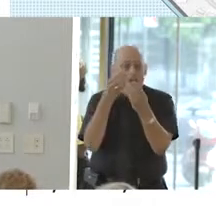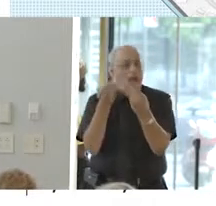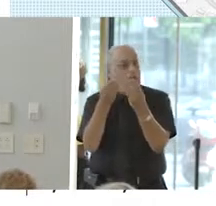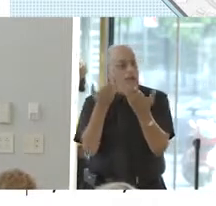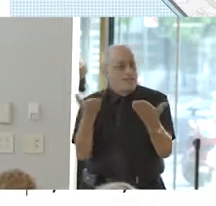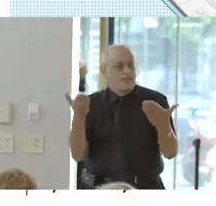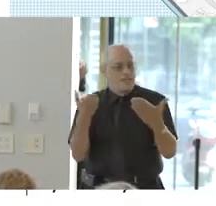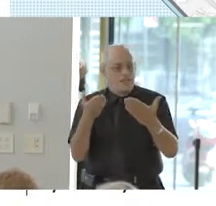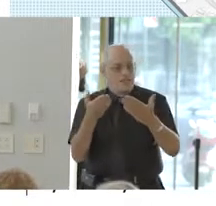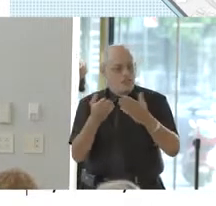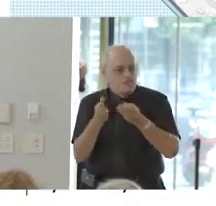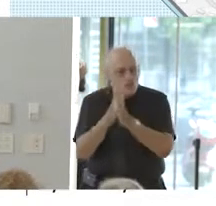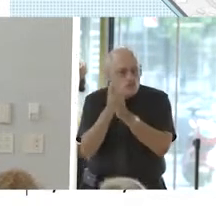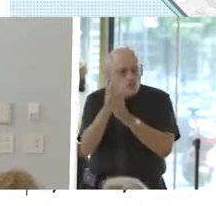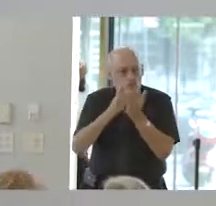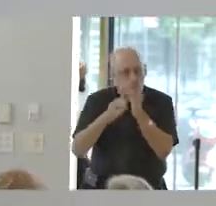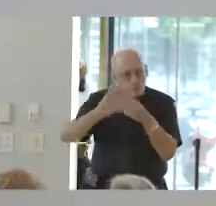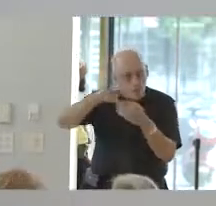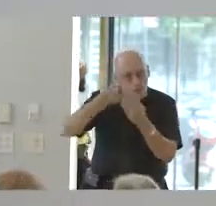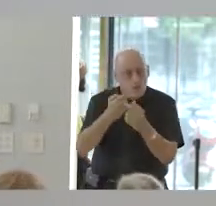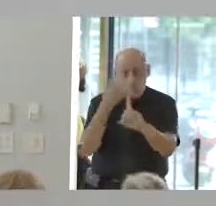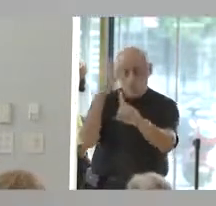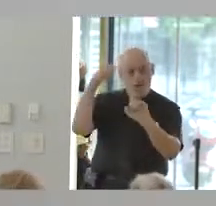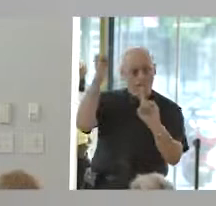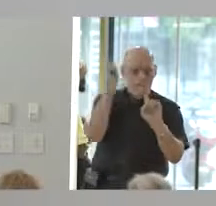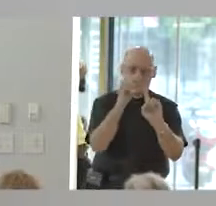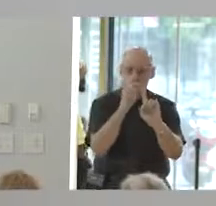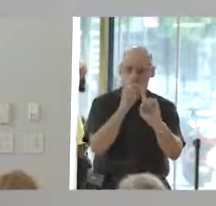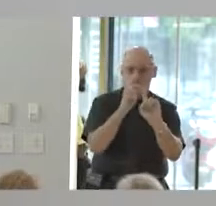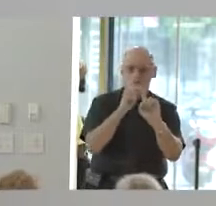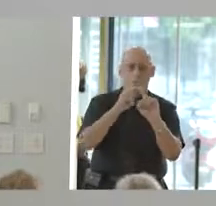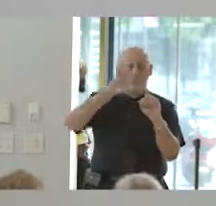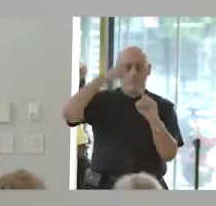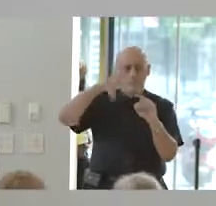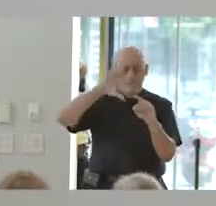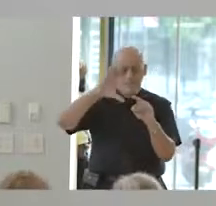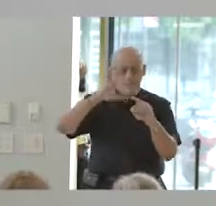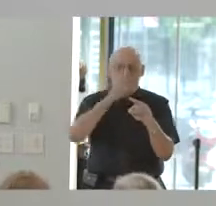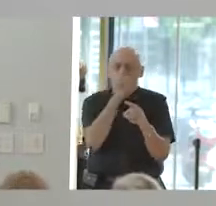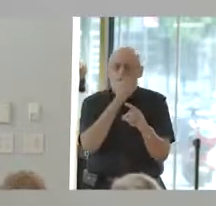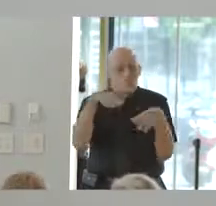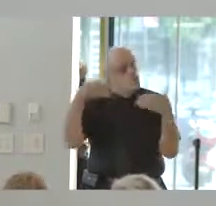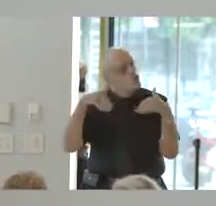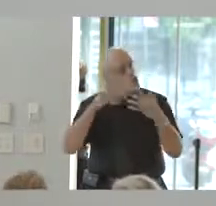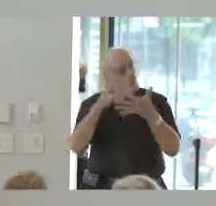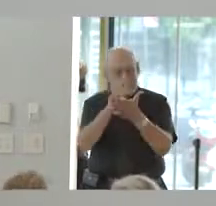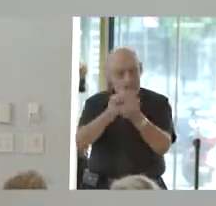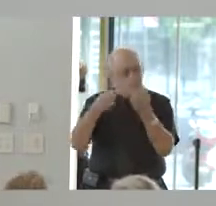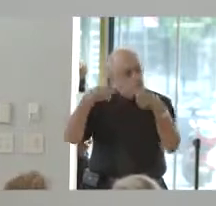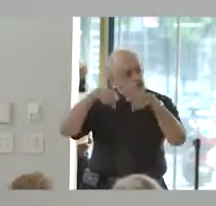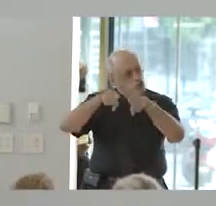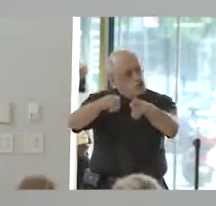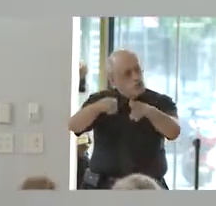asset-driven project, because that was where Battery Park City suffered a significant amount of damage